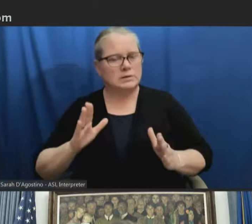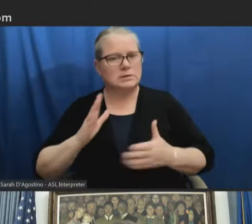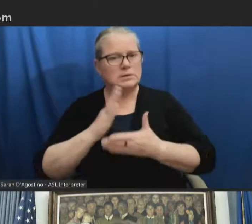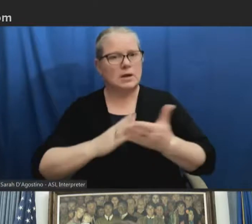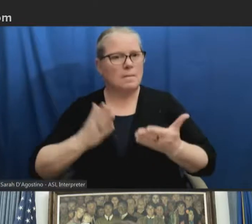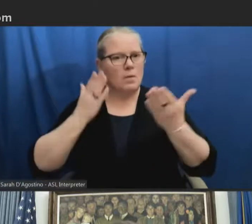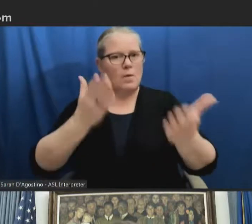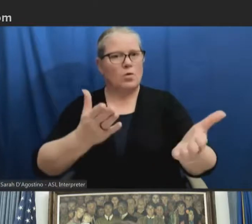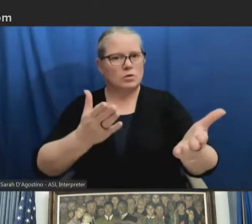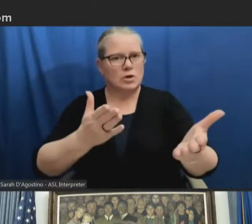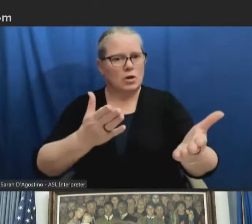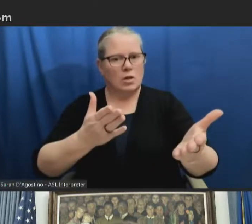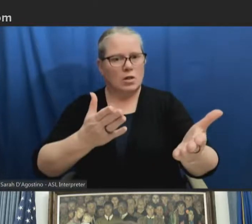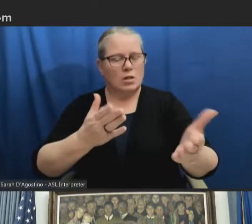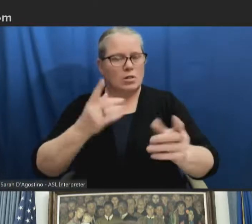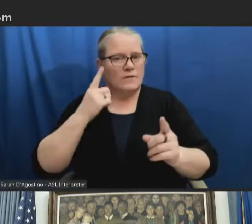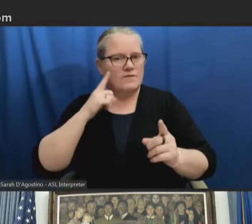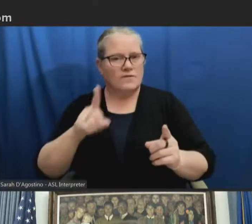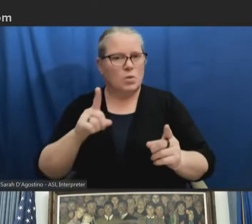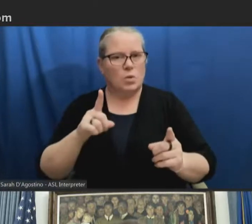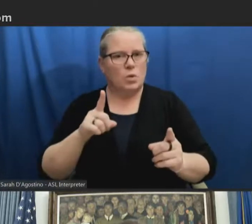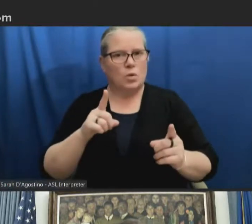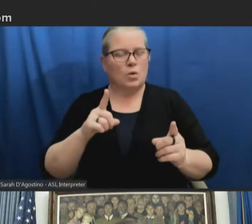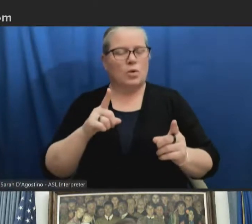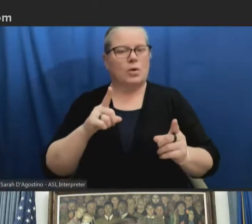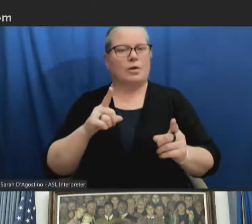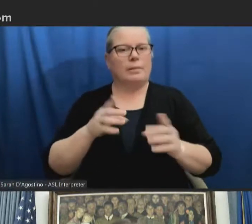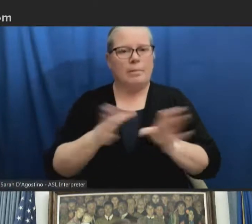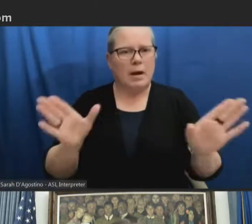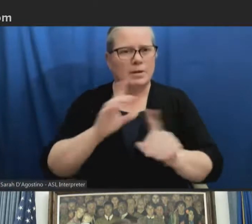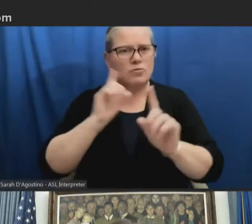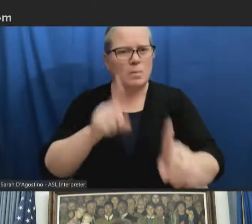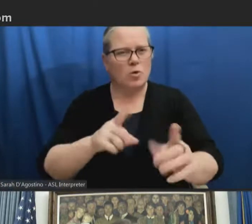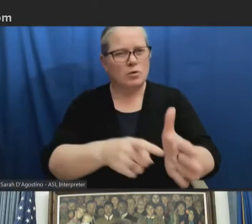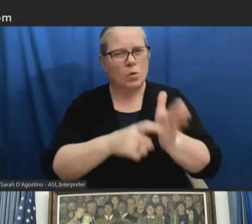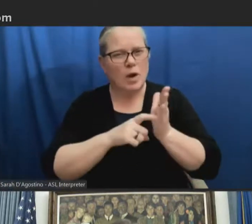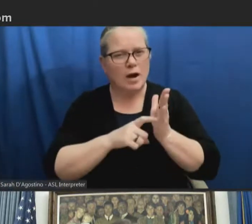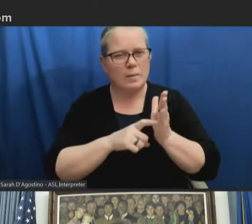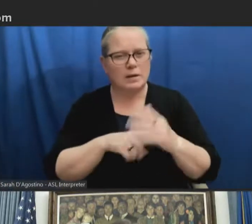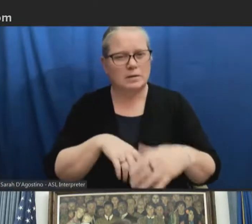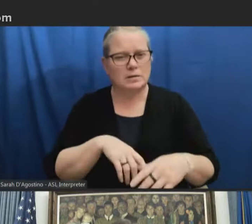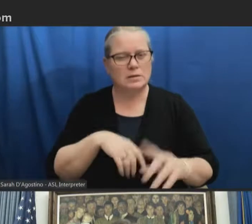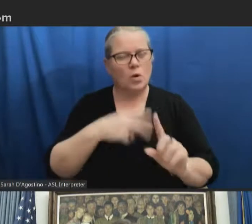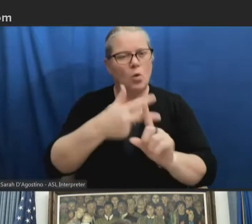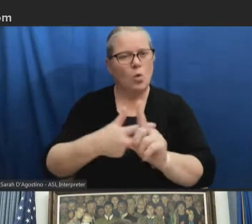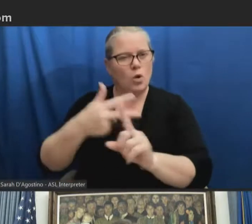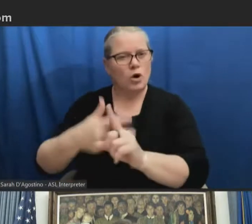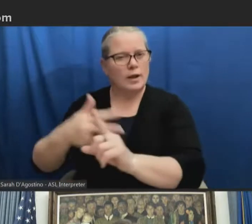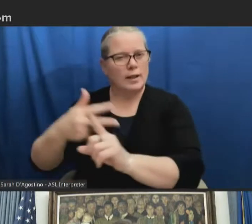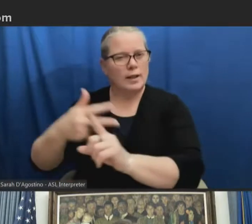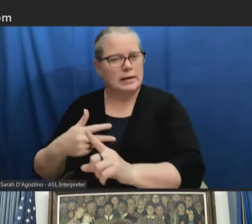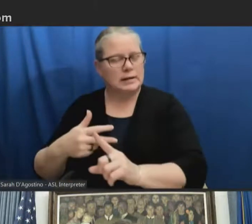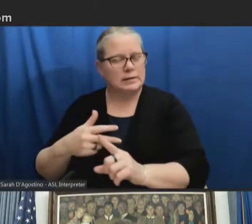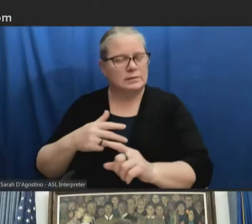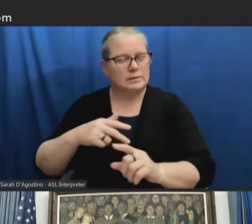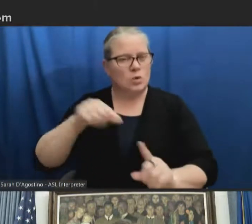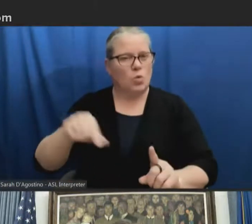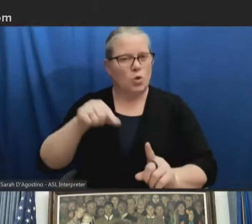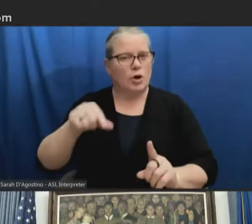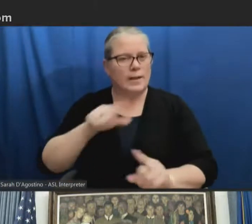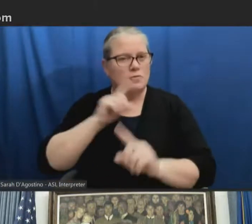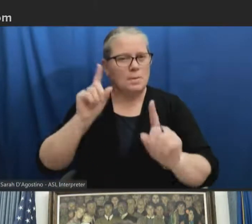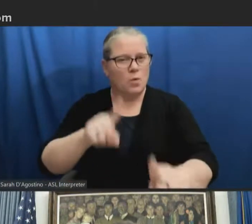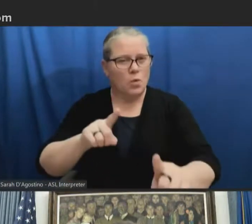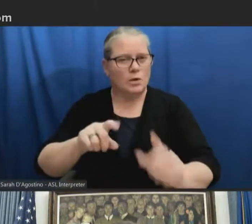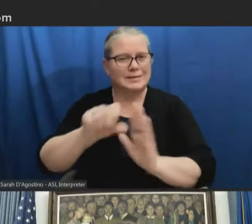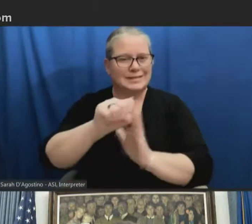to, I guess, create some public reporting requirements, quarterly reports on how the state and local governments